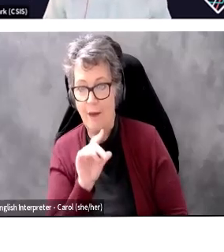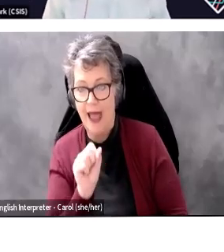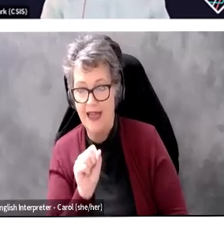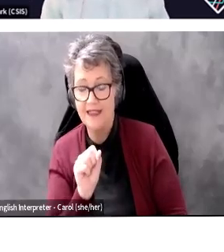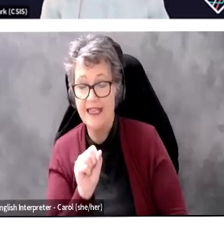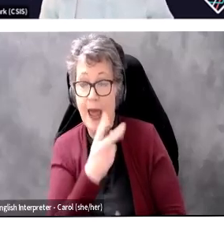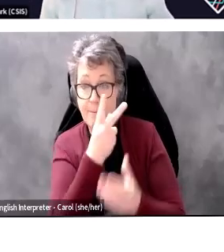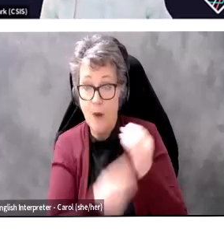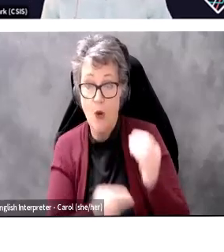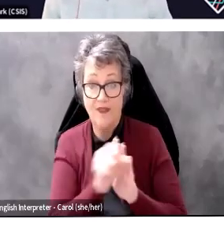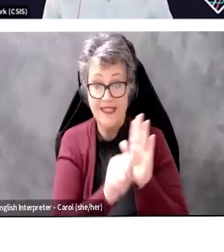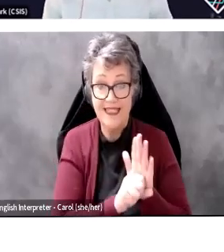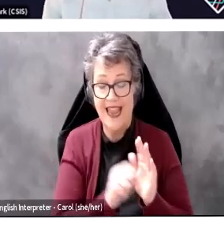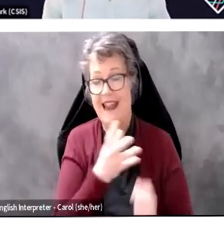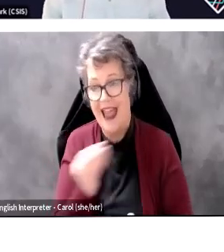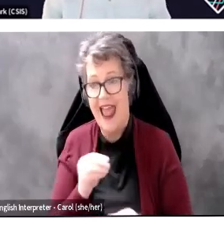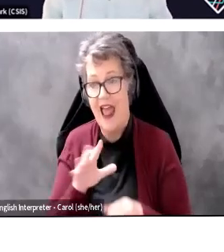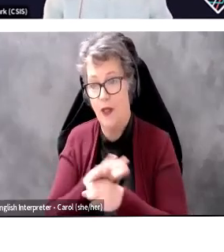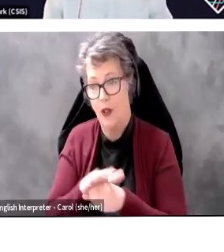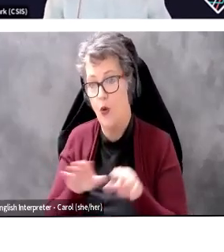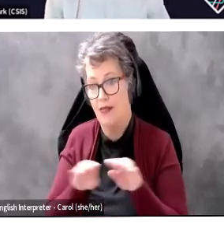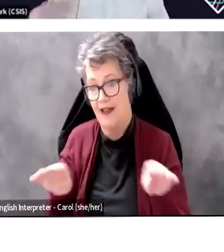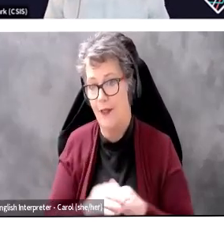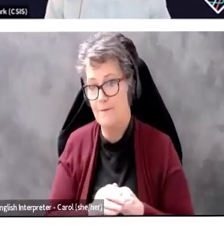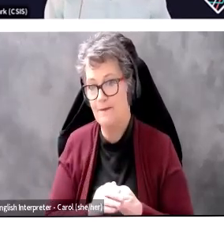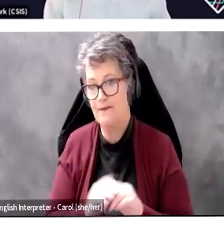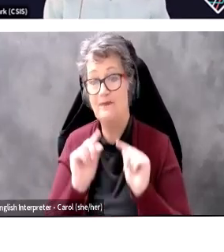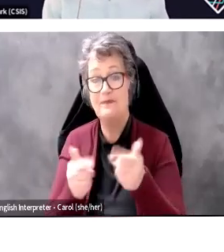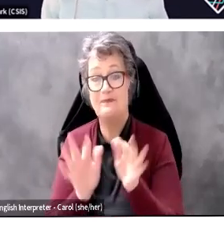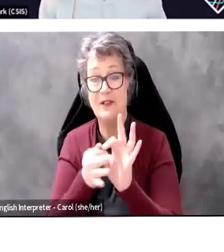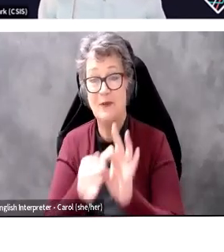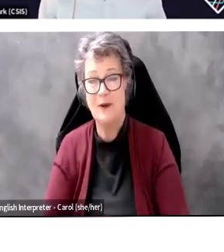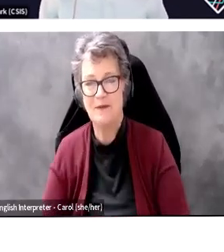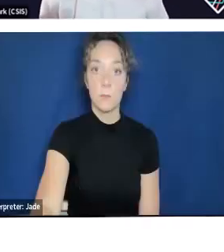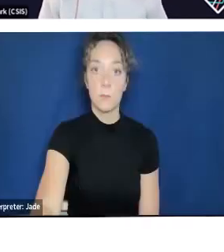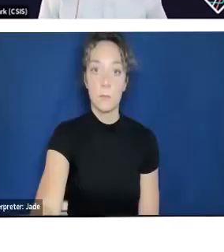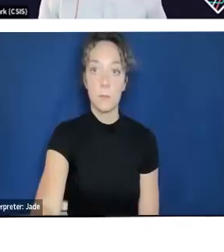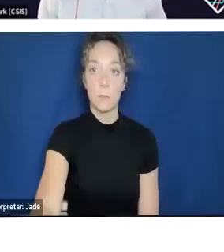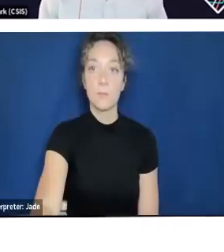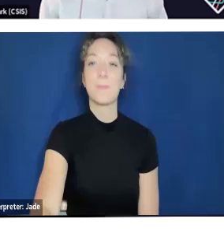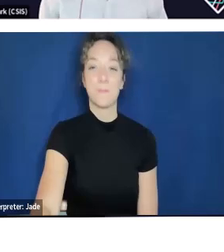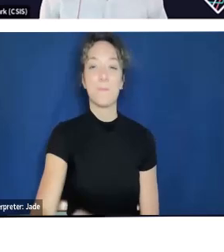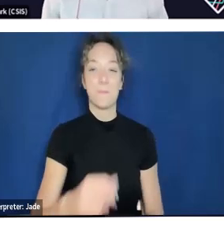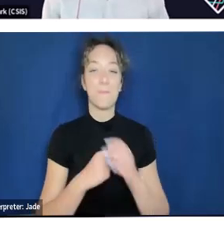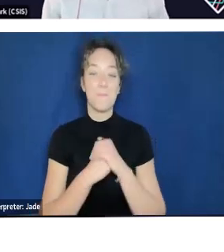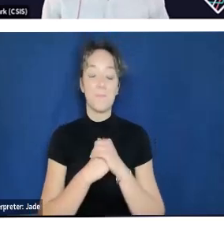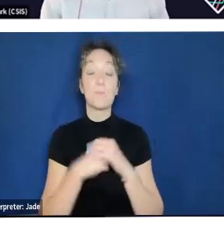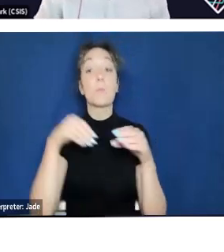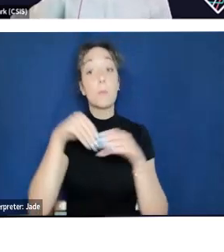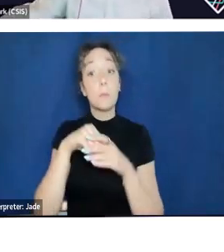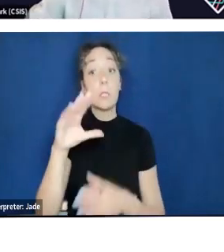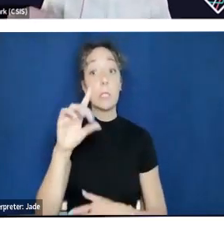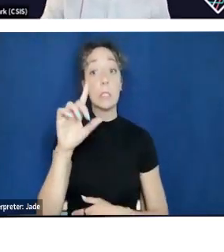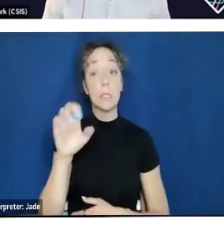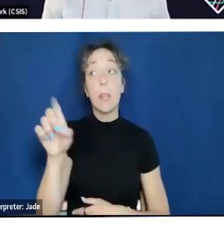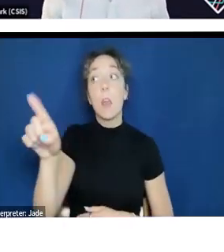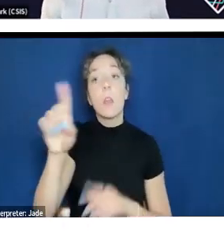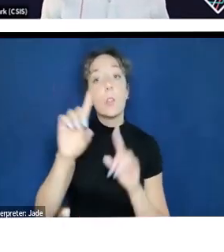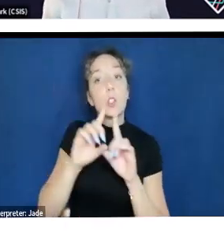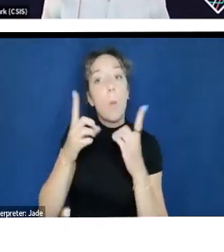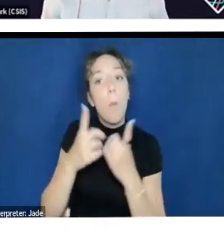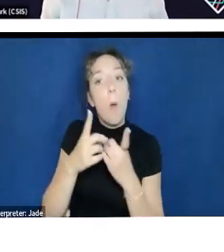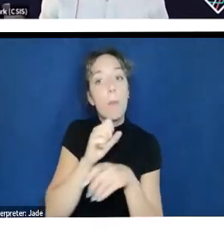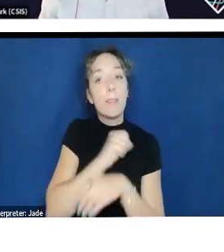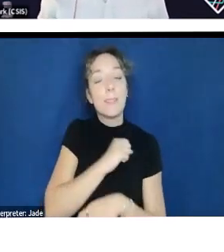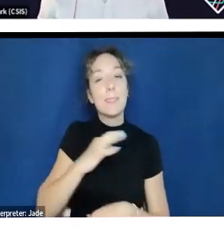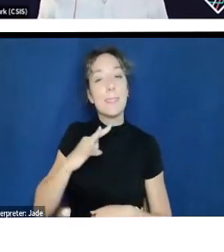at both the state and the local levels. Within the CDE, different department staff have expertise over different data sets